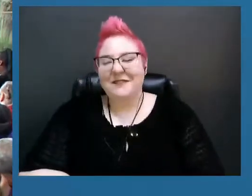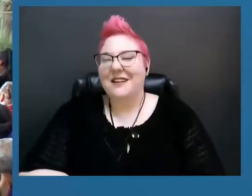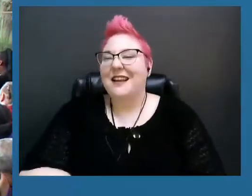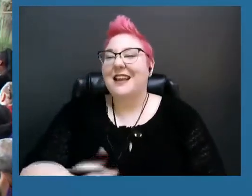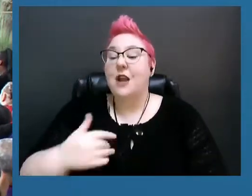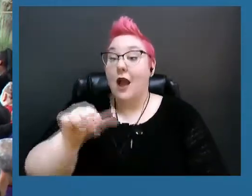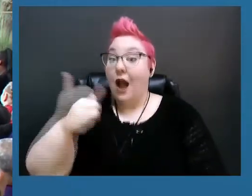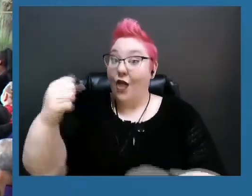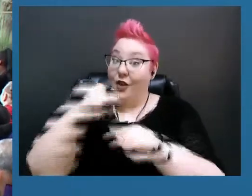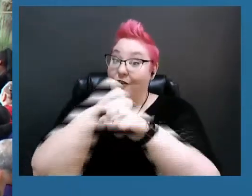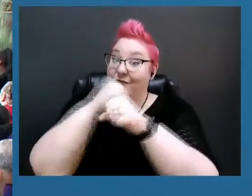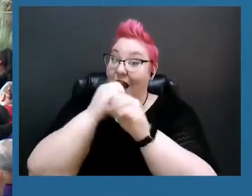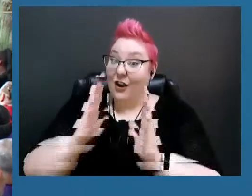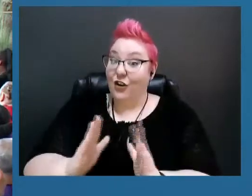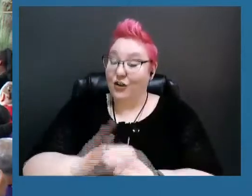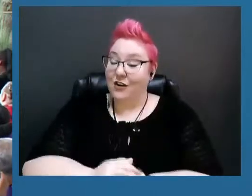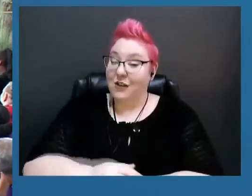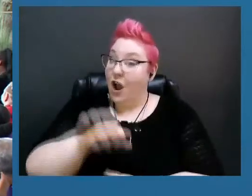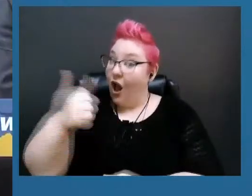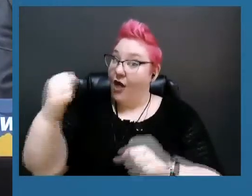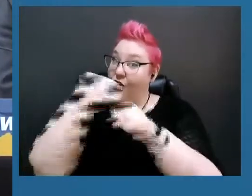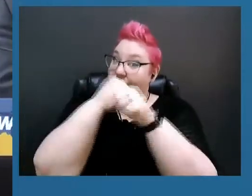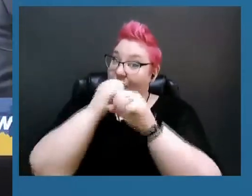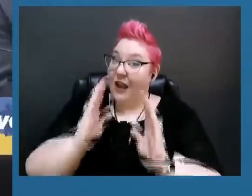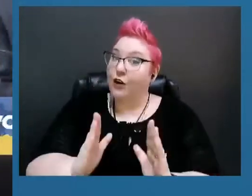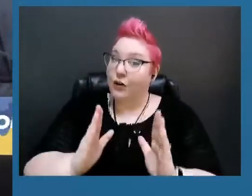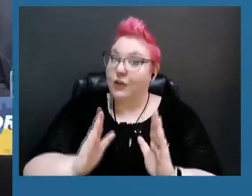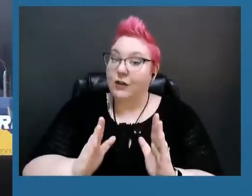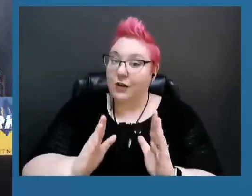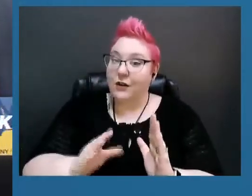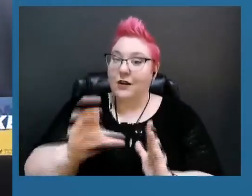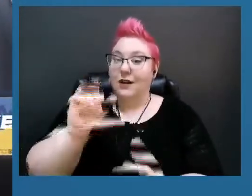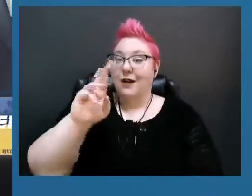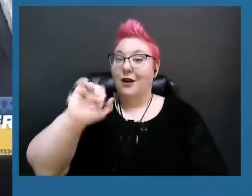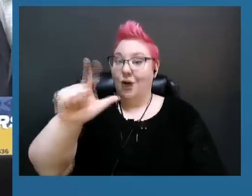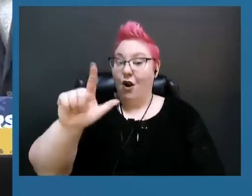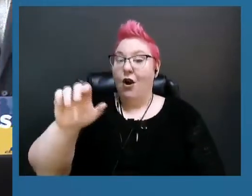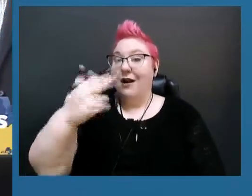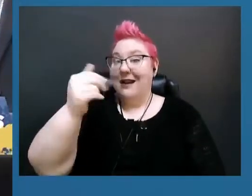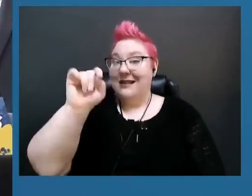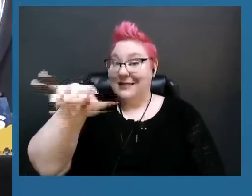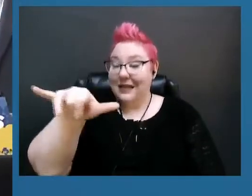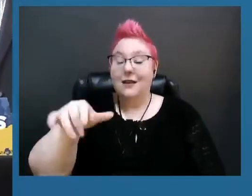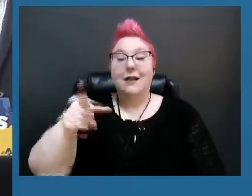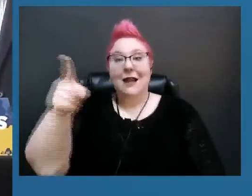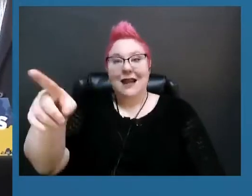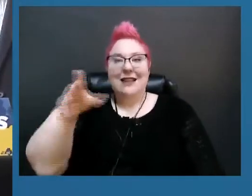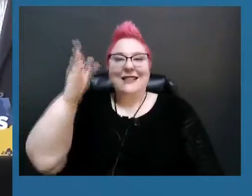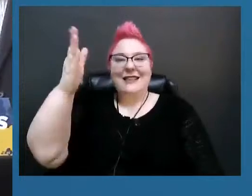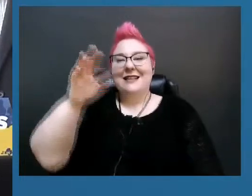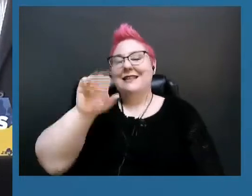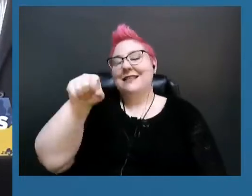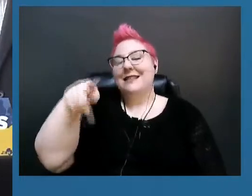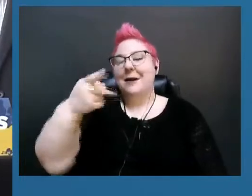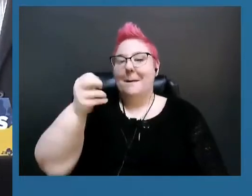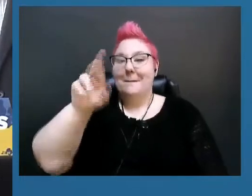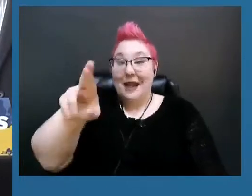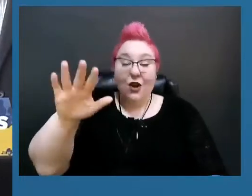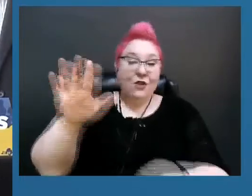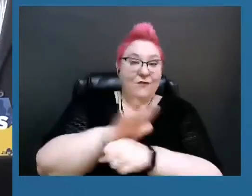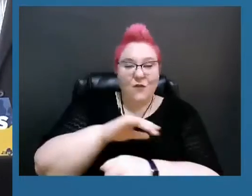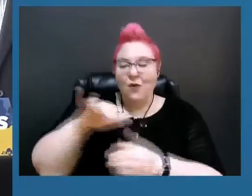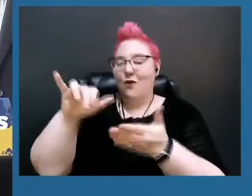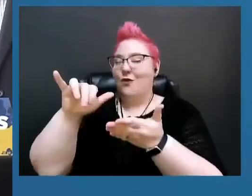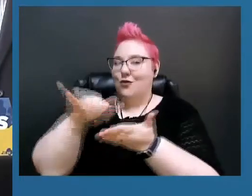fighter. You have another fighter, Carl Heastie. The Speaker of the entire New York State Assembly